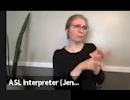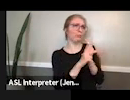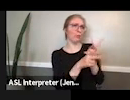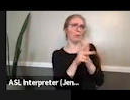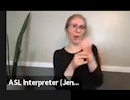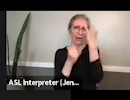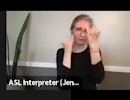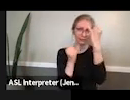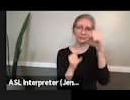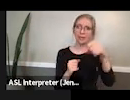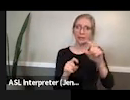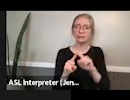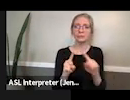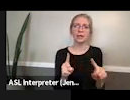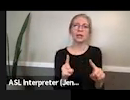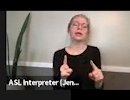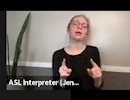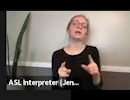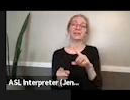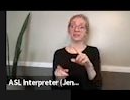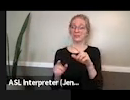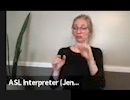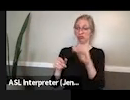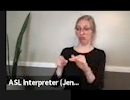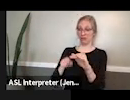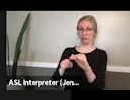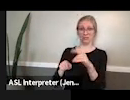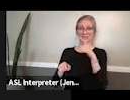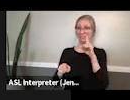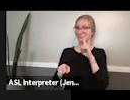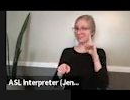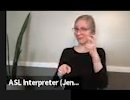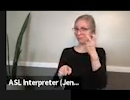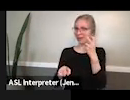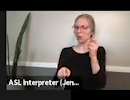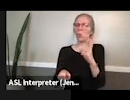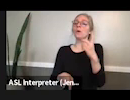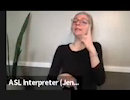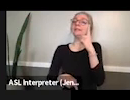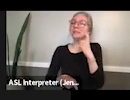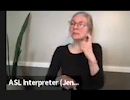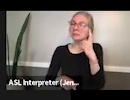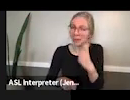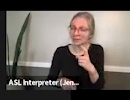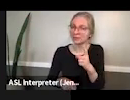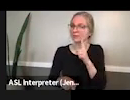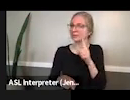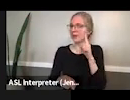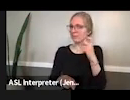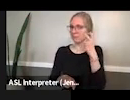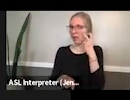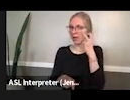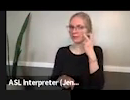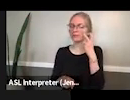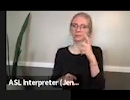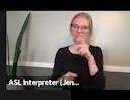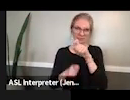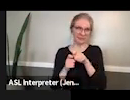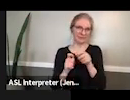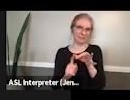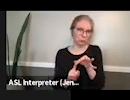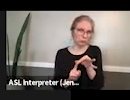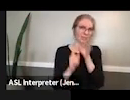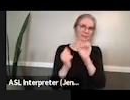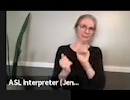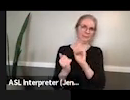do with kids who have deafblindness or are suspected of having deafblindness that are unique. And we'll try to